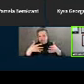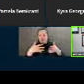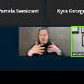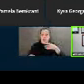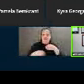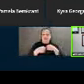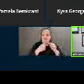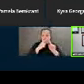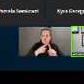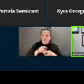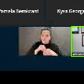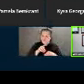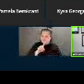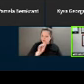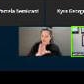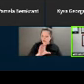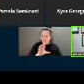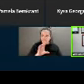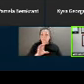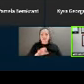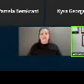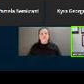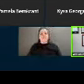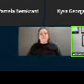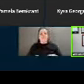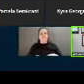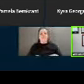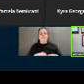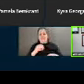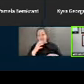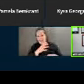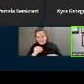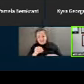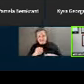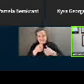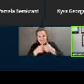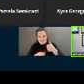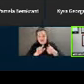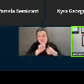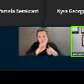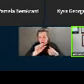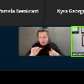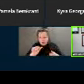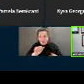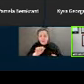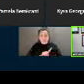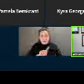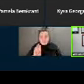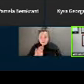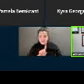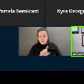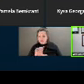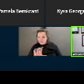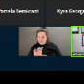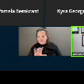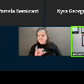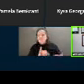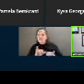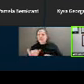about in the document. And within each one of these, that format and structure that I talked about in the preceding slide is covered with a